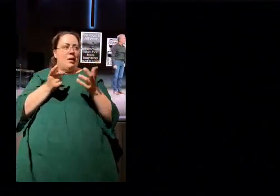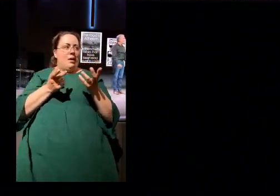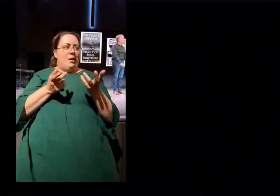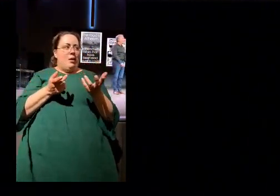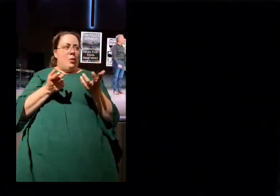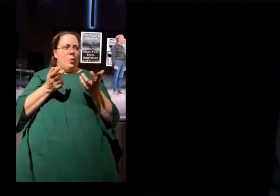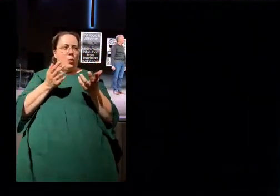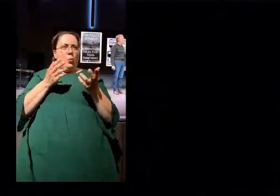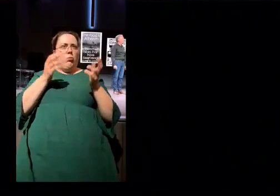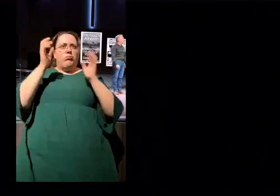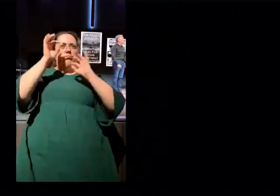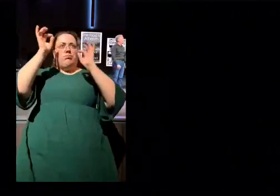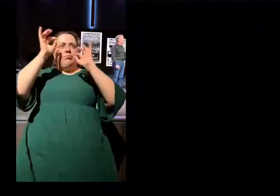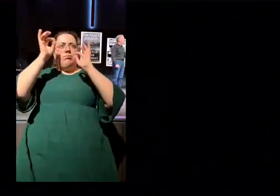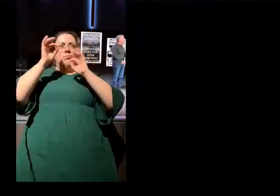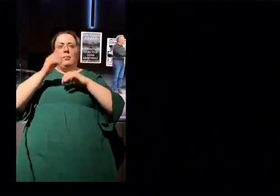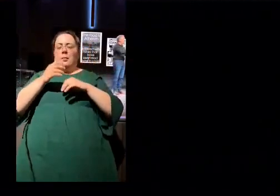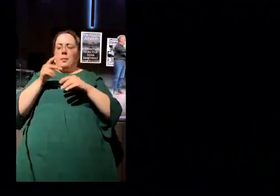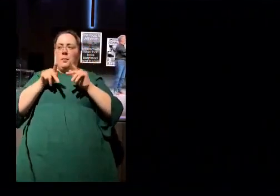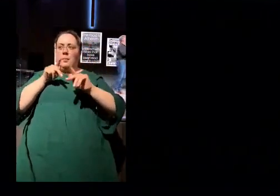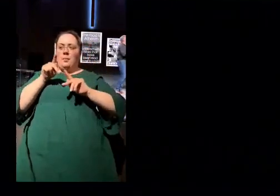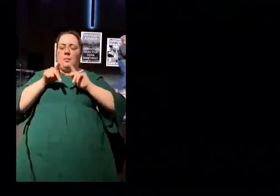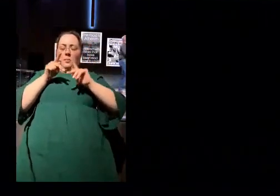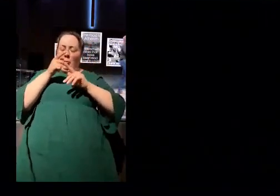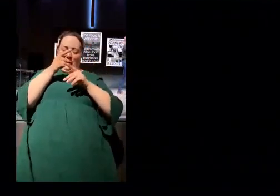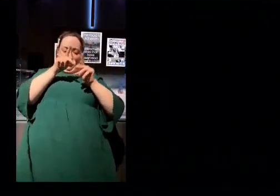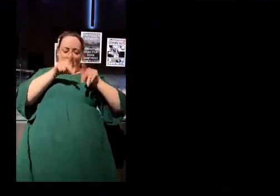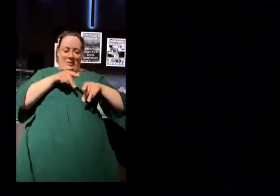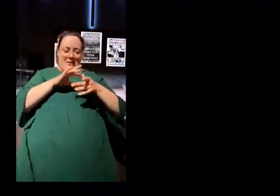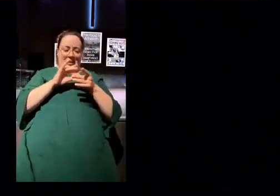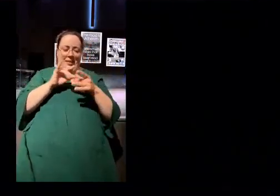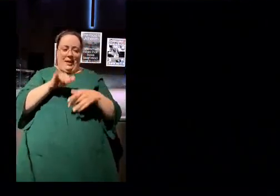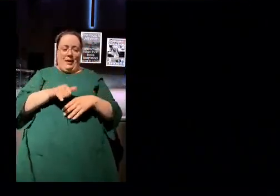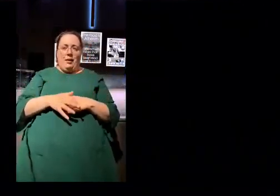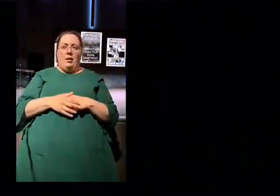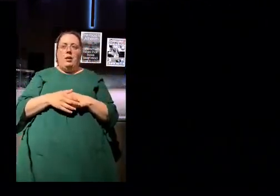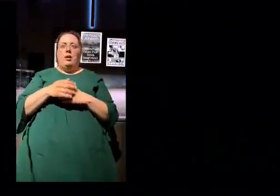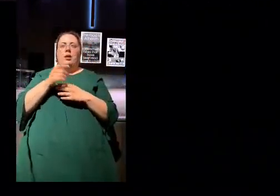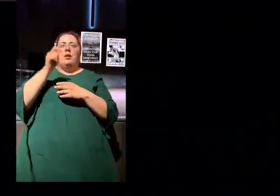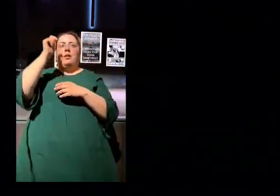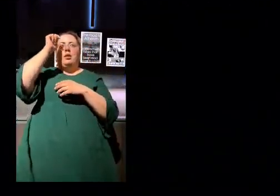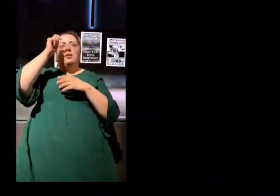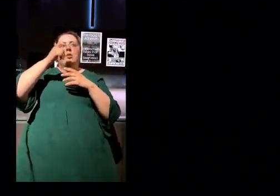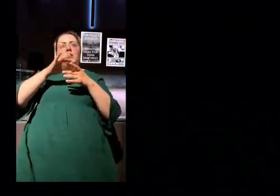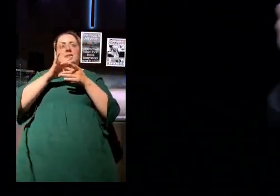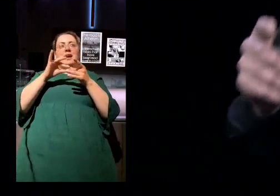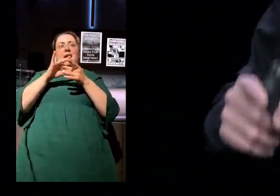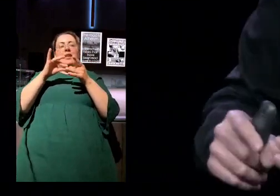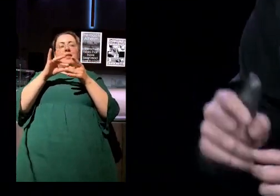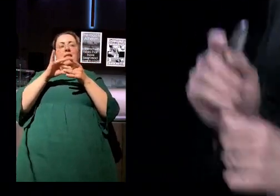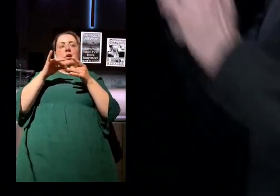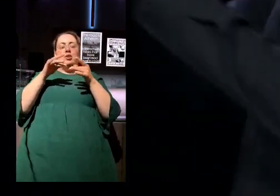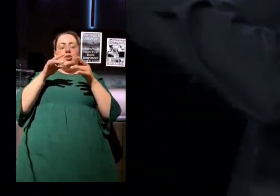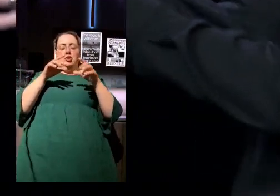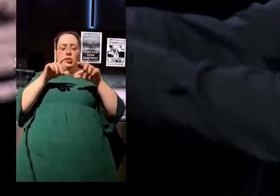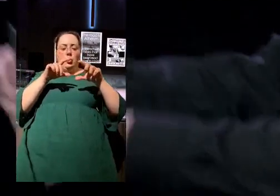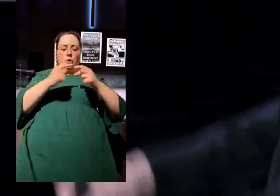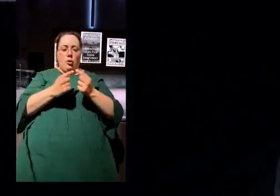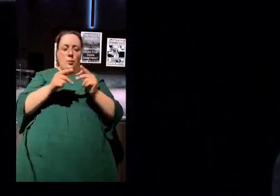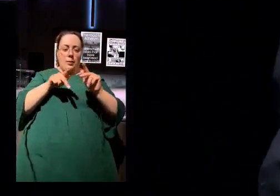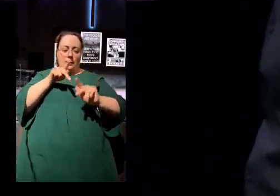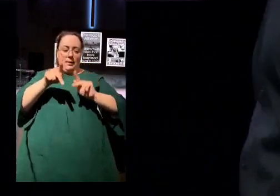that. There's a lot of good theories, but the reality is it was said to a group of people thousands